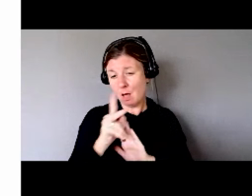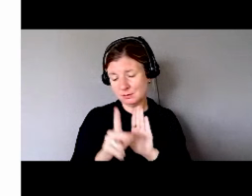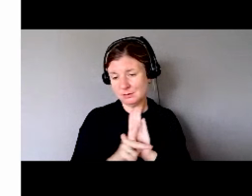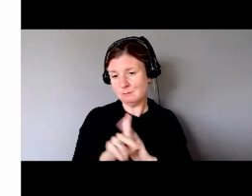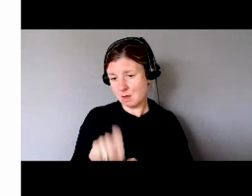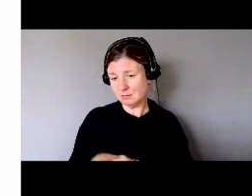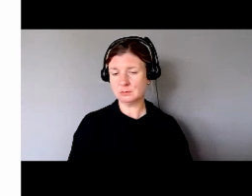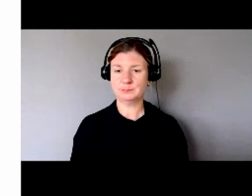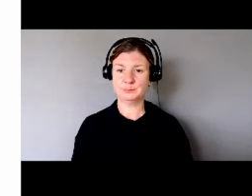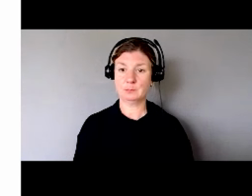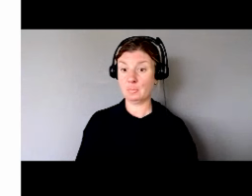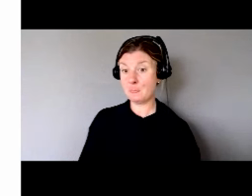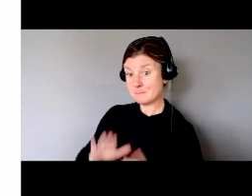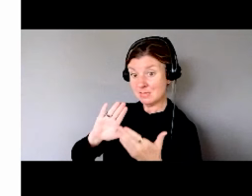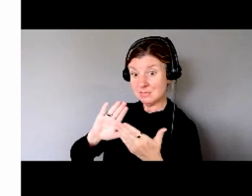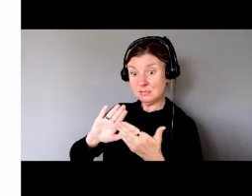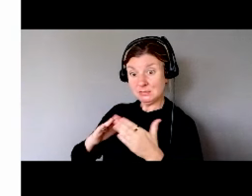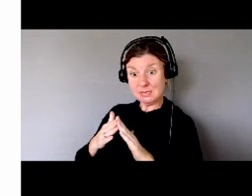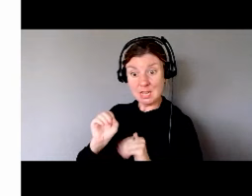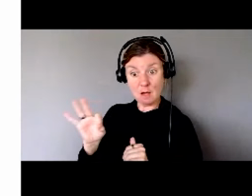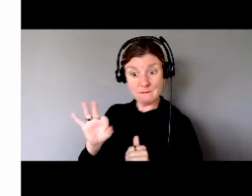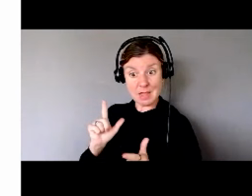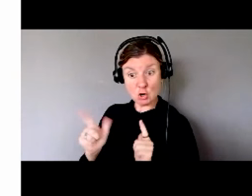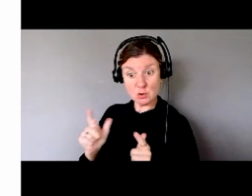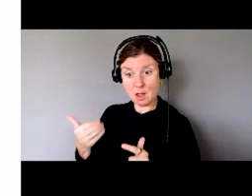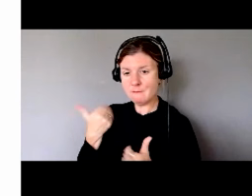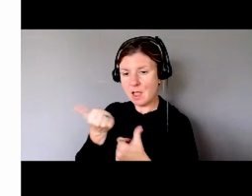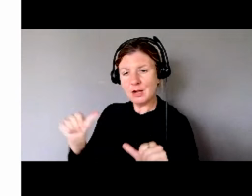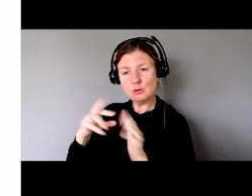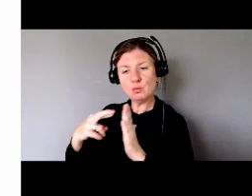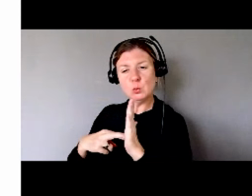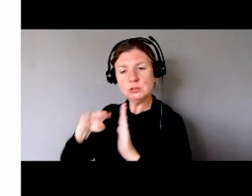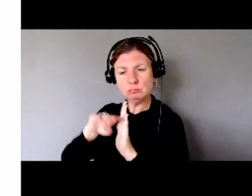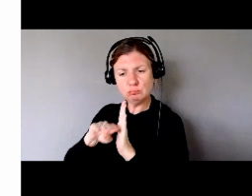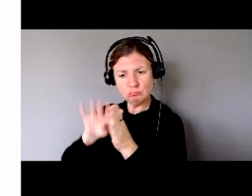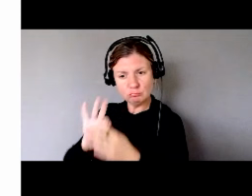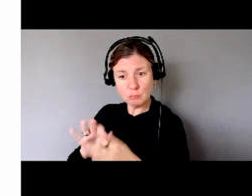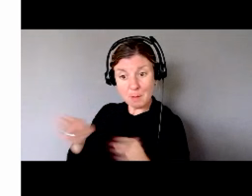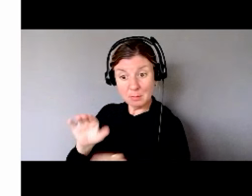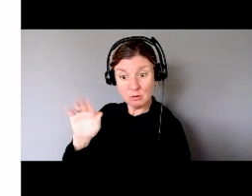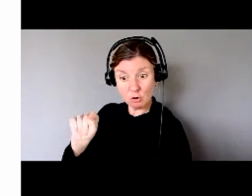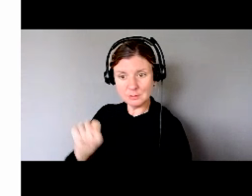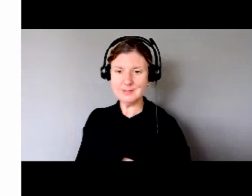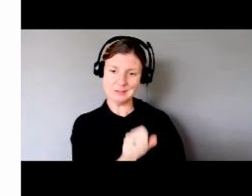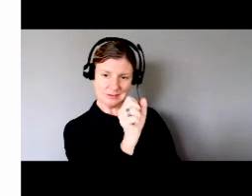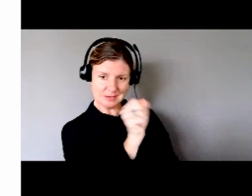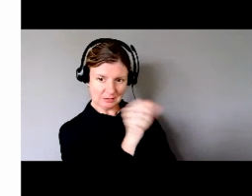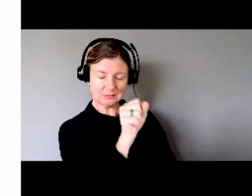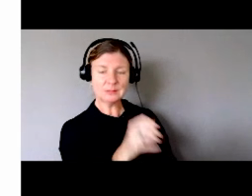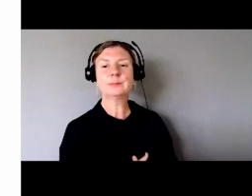Does the City of Calgary have any rules for public art? Yes.